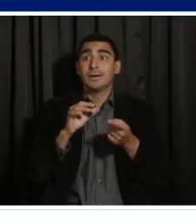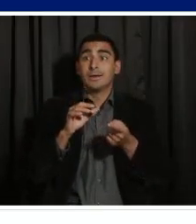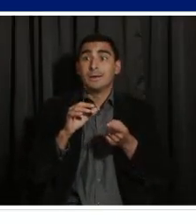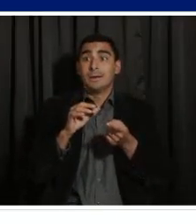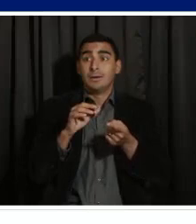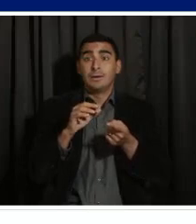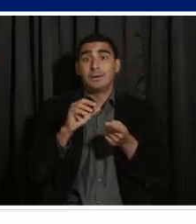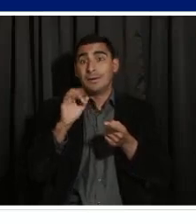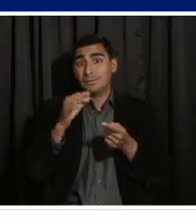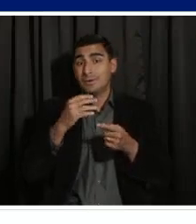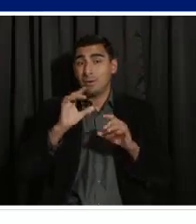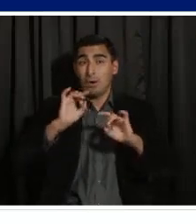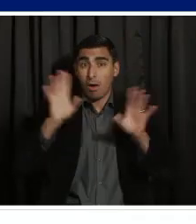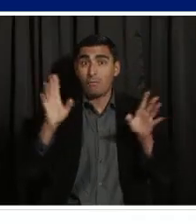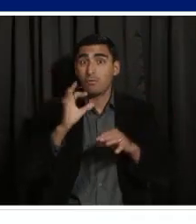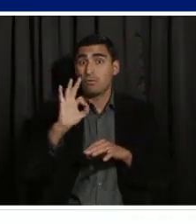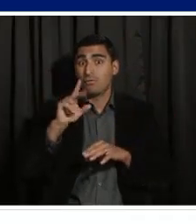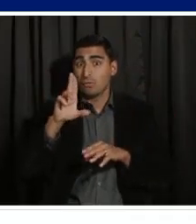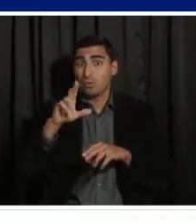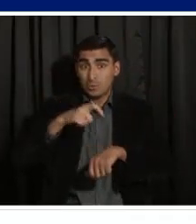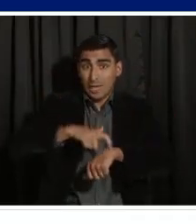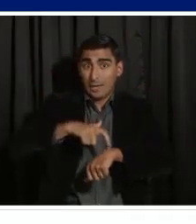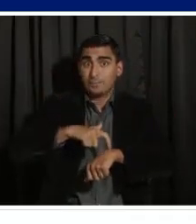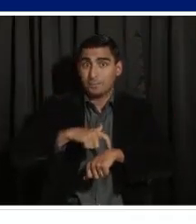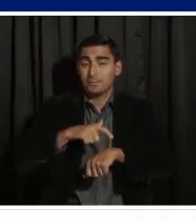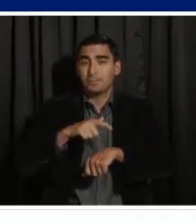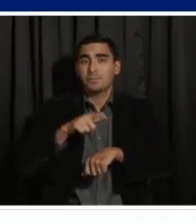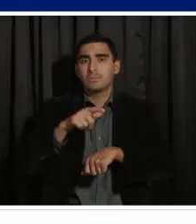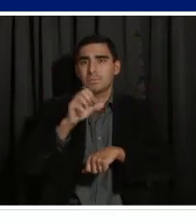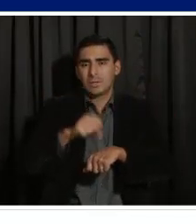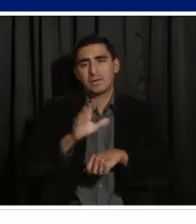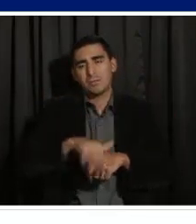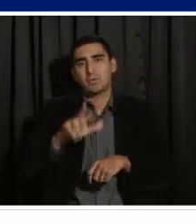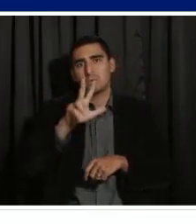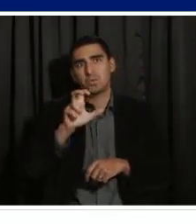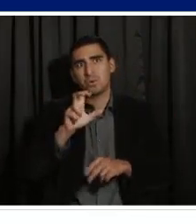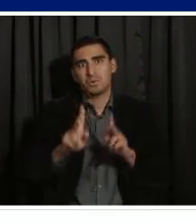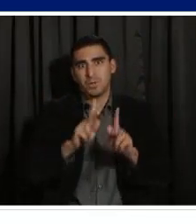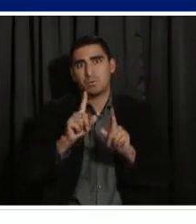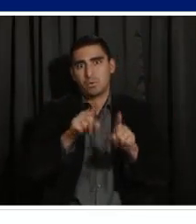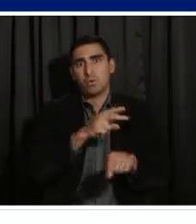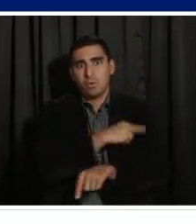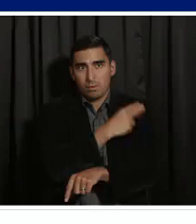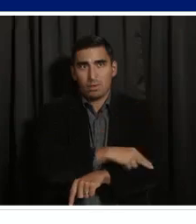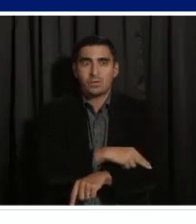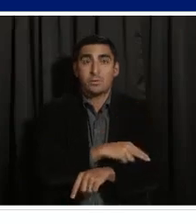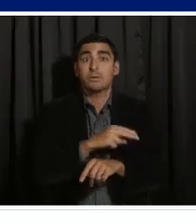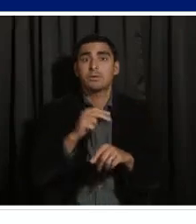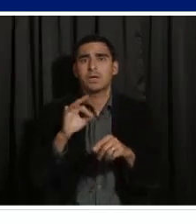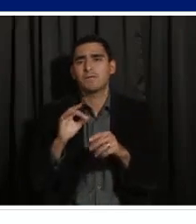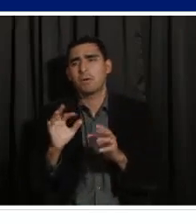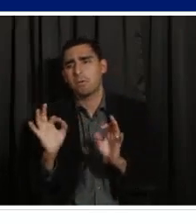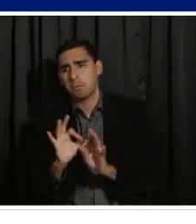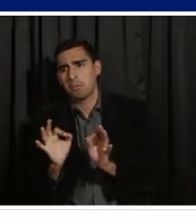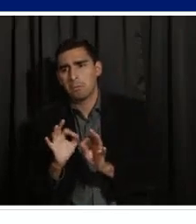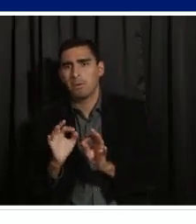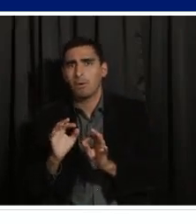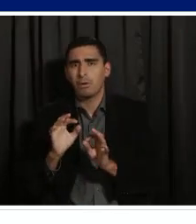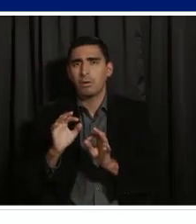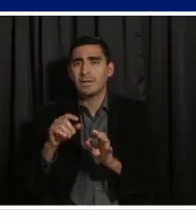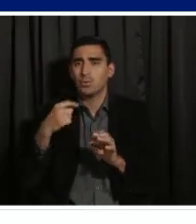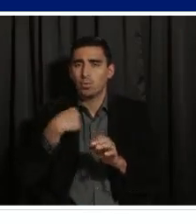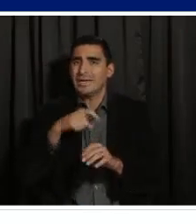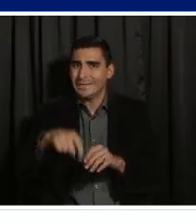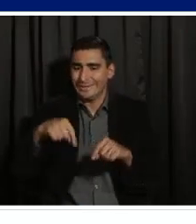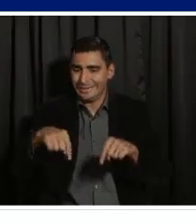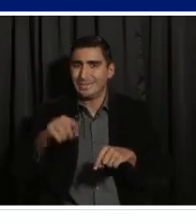300 hospitalizations. In a small flu season, 100 hospitalizations. We need this to be a small flu